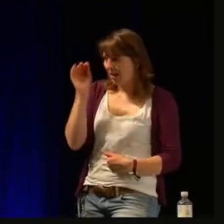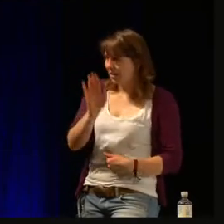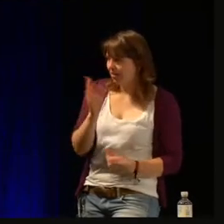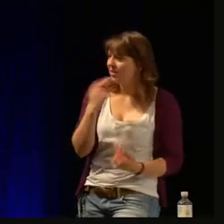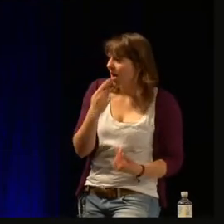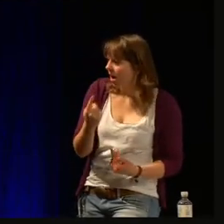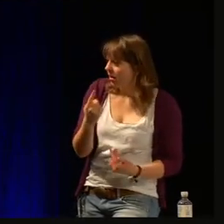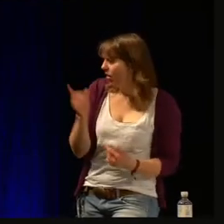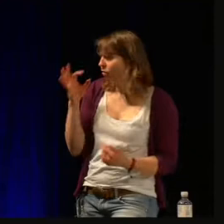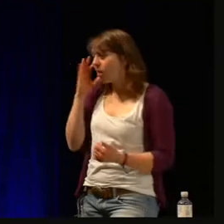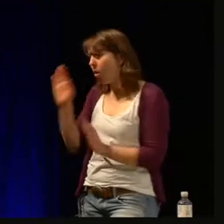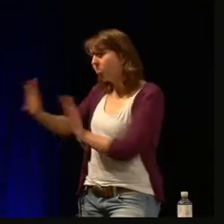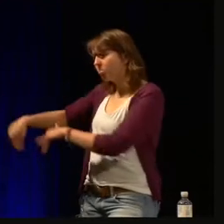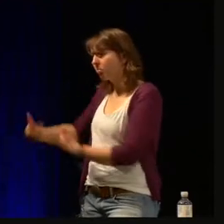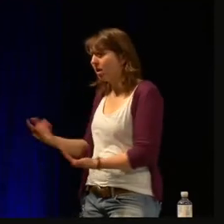males.